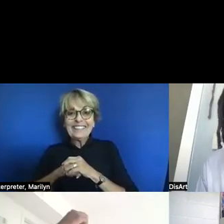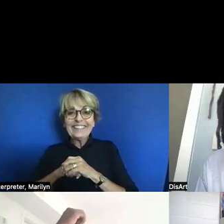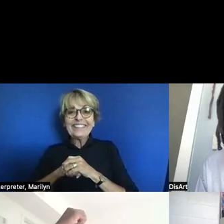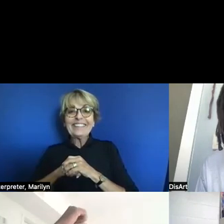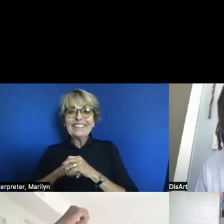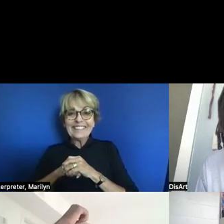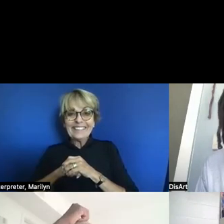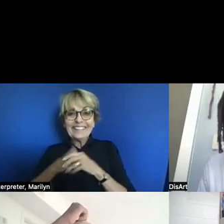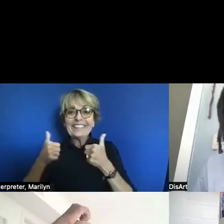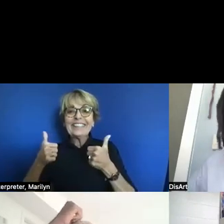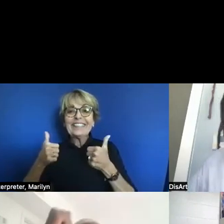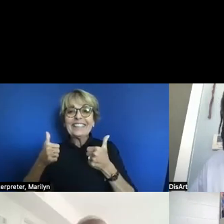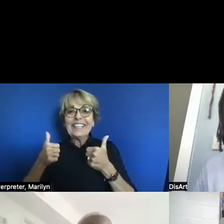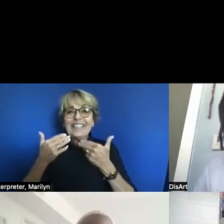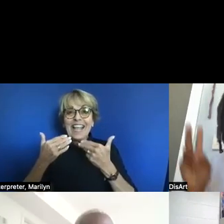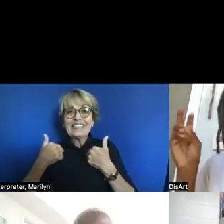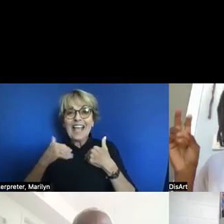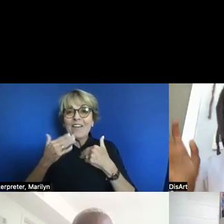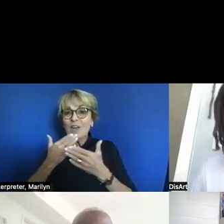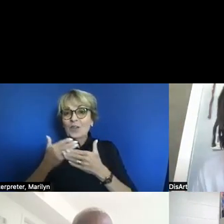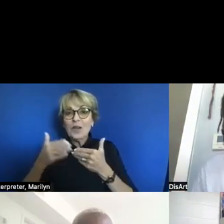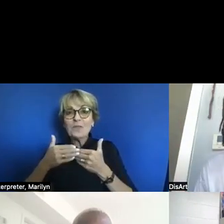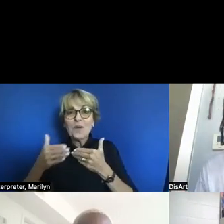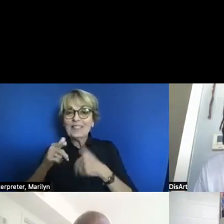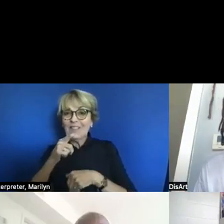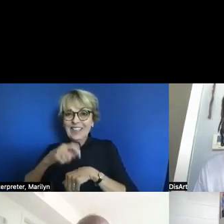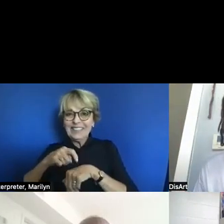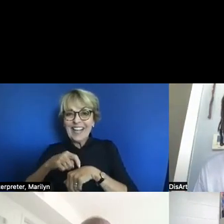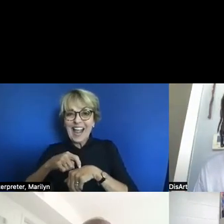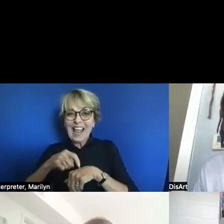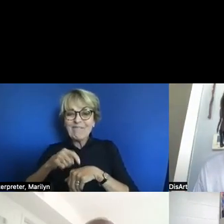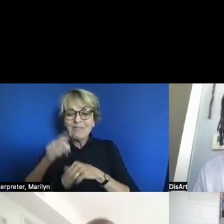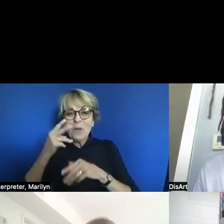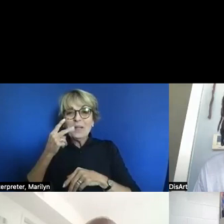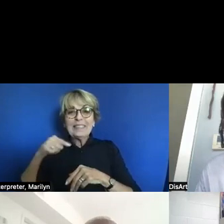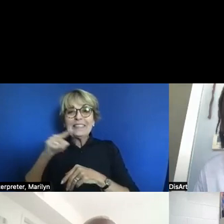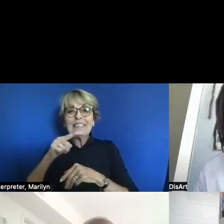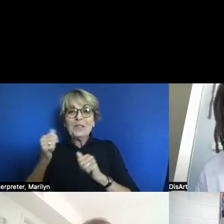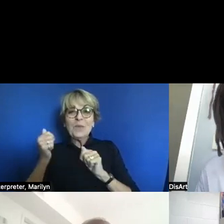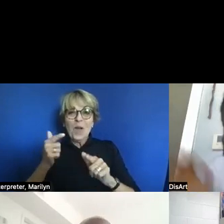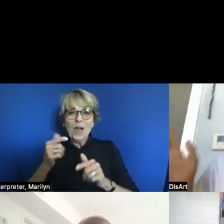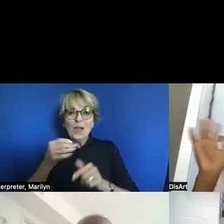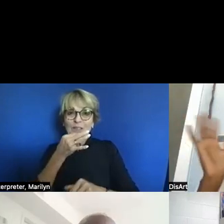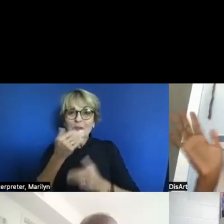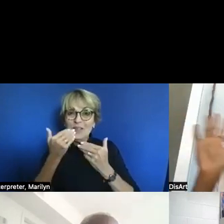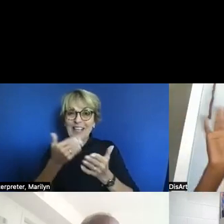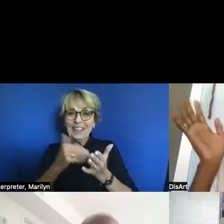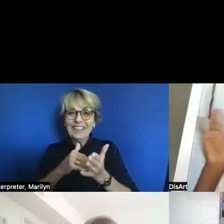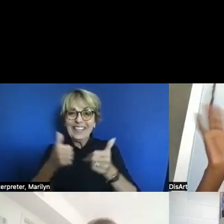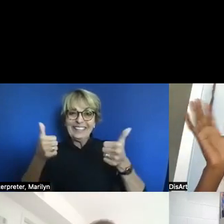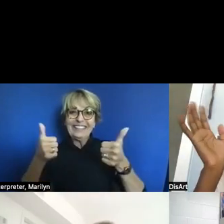y'all. All right. Thanks, y'all. We'll have a good rest of the lunchtime, and I hope to see you all very soon. Thank you again.